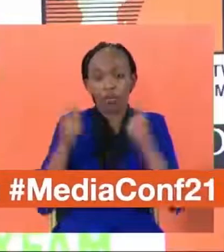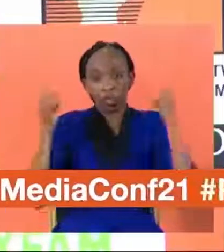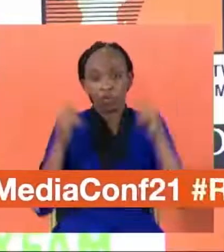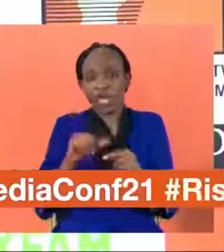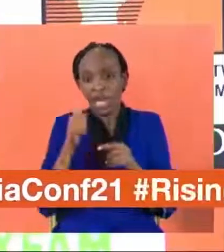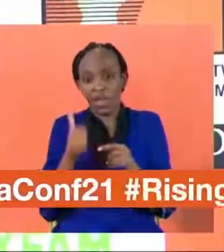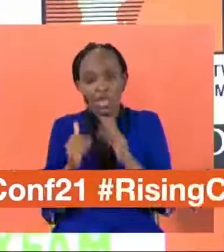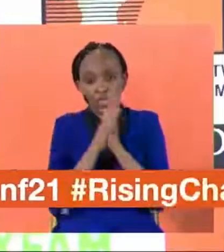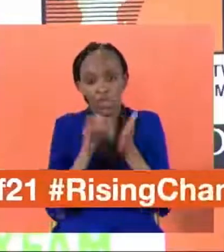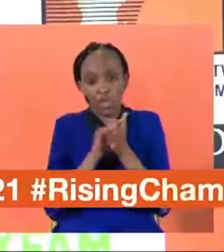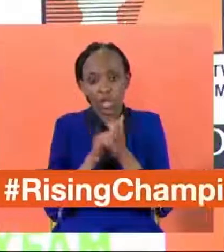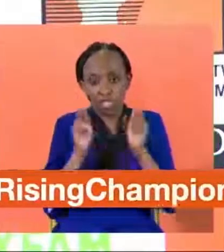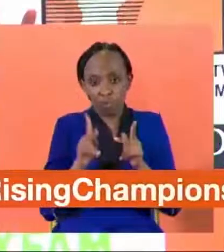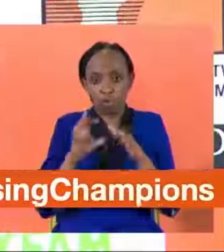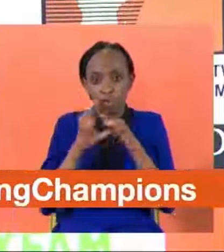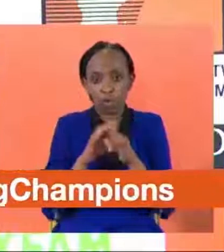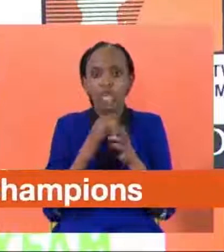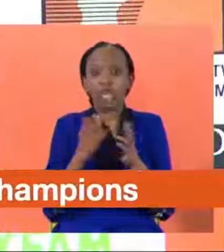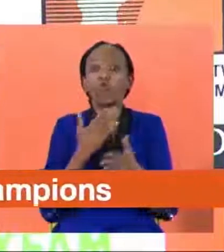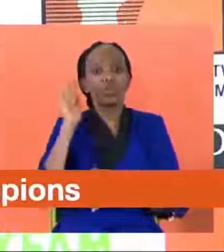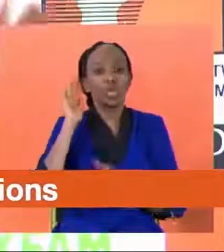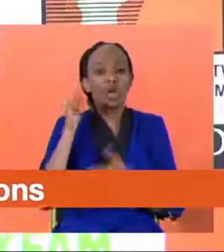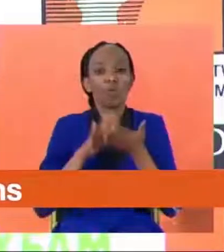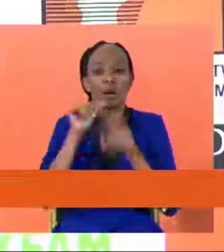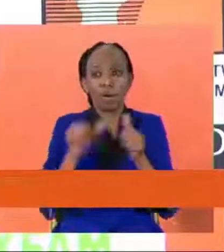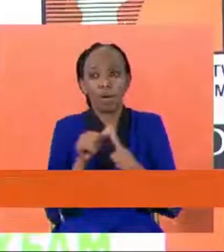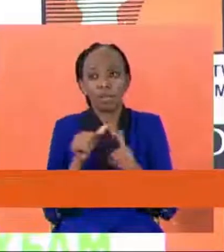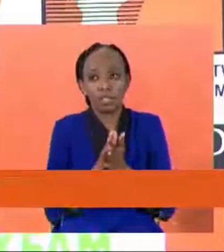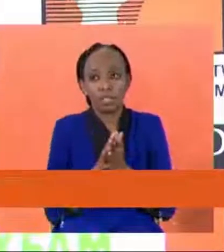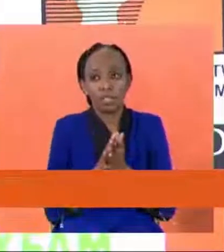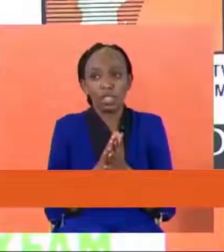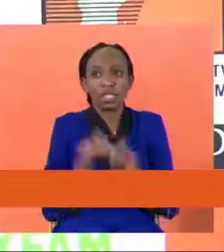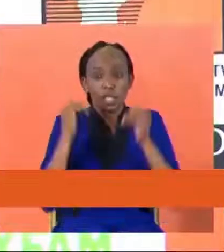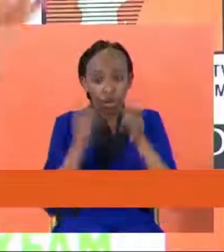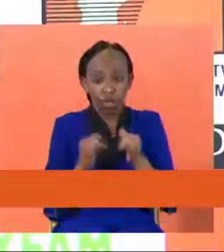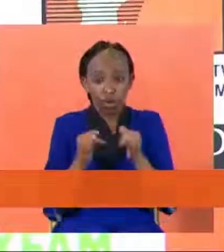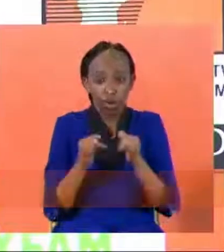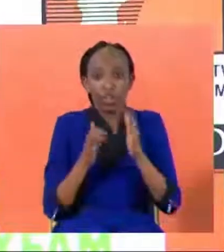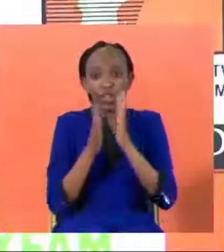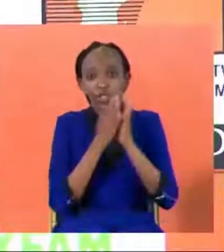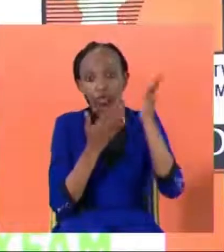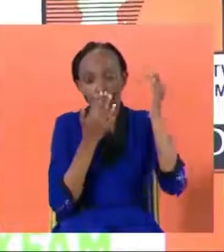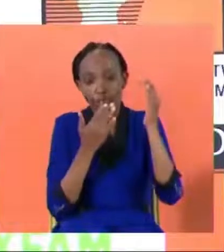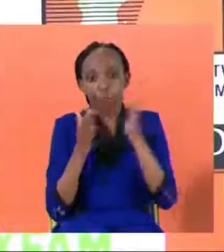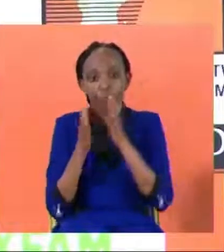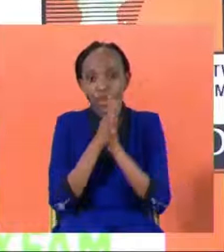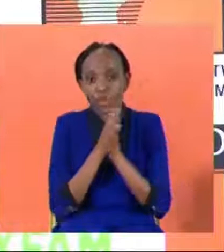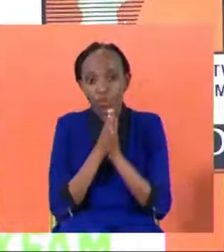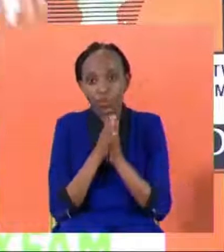other story that people really connect with and want to hear more about is the rebirth, the story of renewal, the story of hope, the story